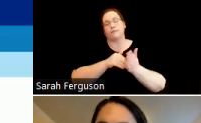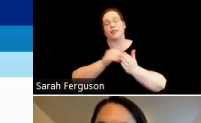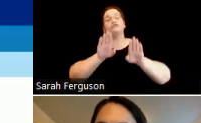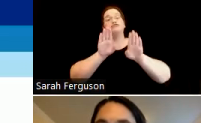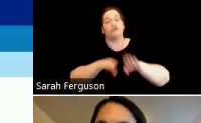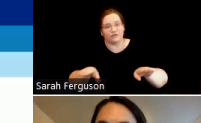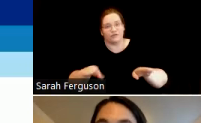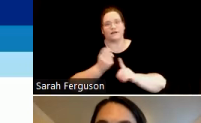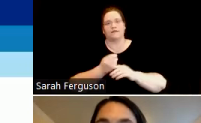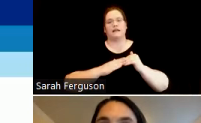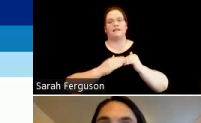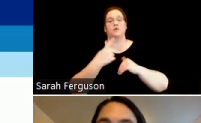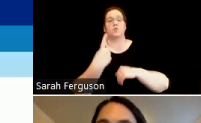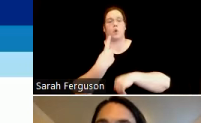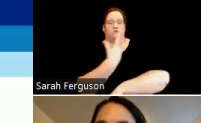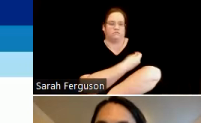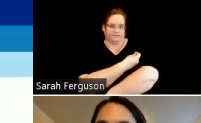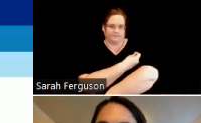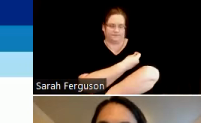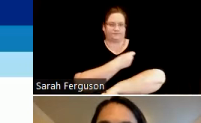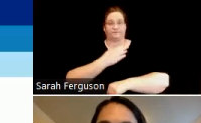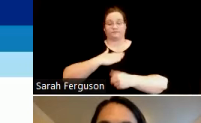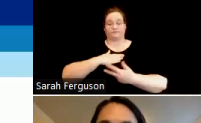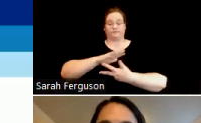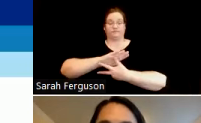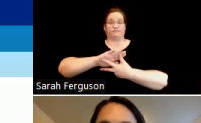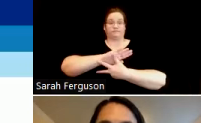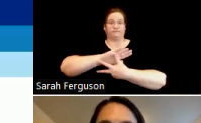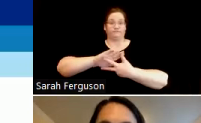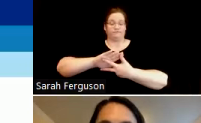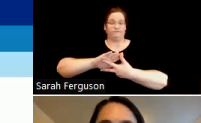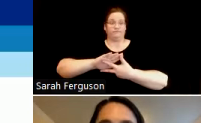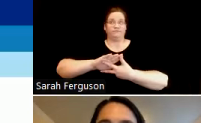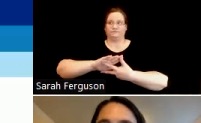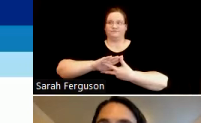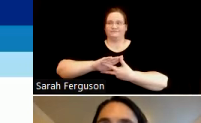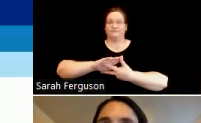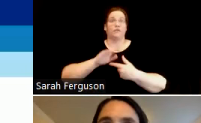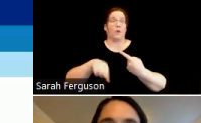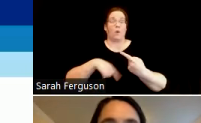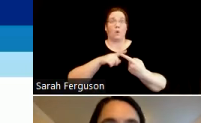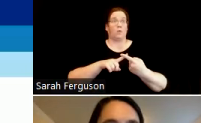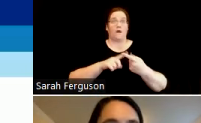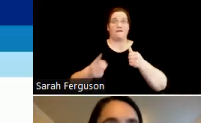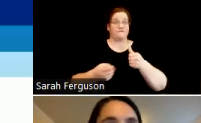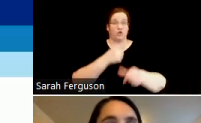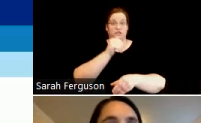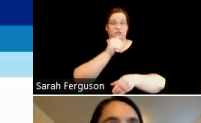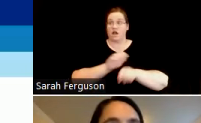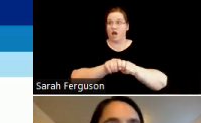at least one dose, excuse me. My two older children received theirs actually the night it came out in Vermont.